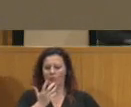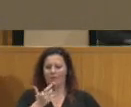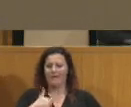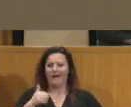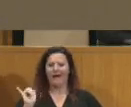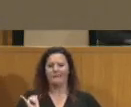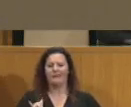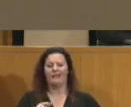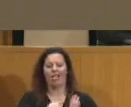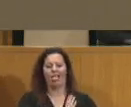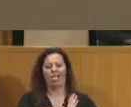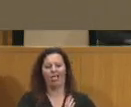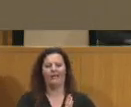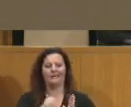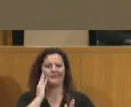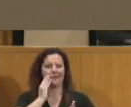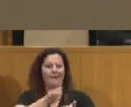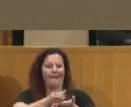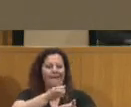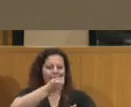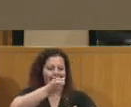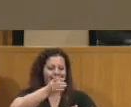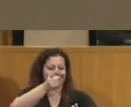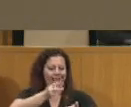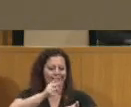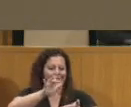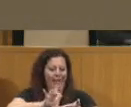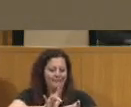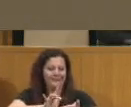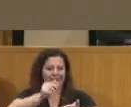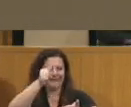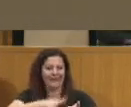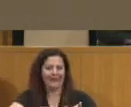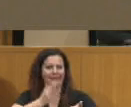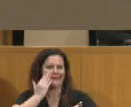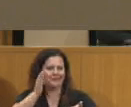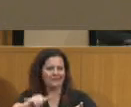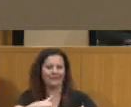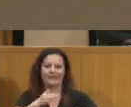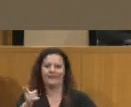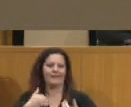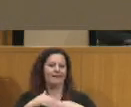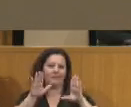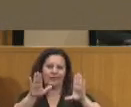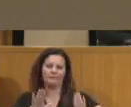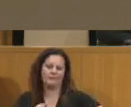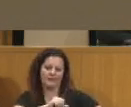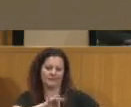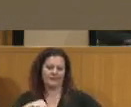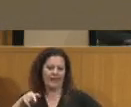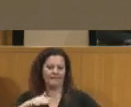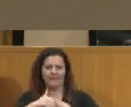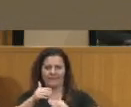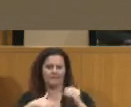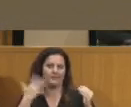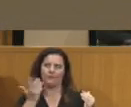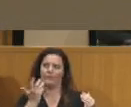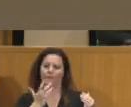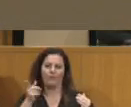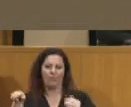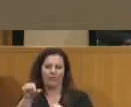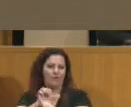So thank you guys. Chase, Charlie May, can you give everyone a wave? Hello? Last one.